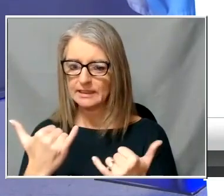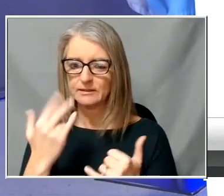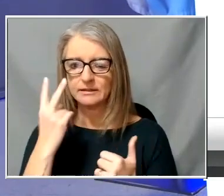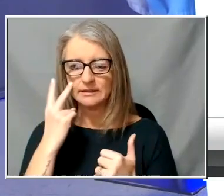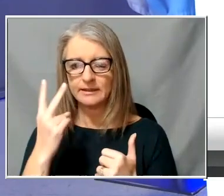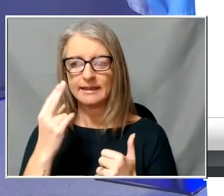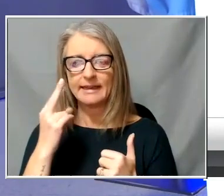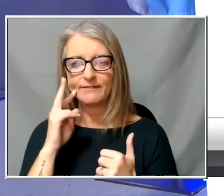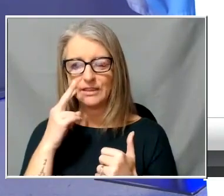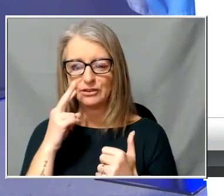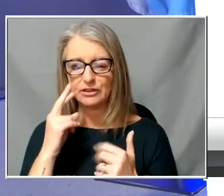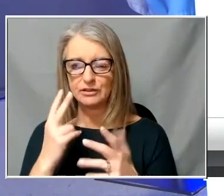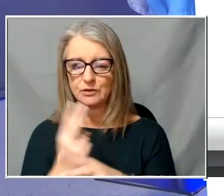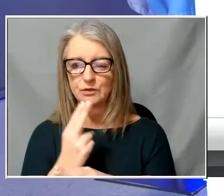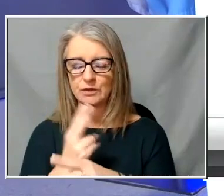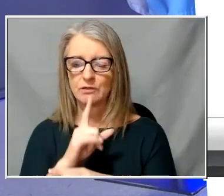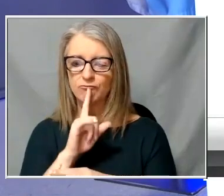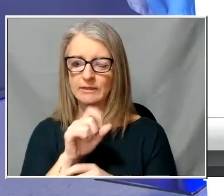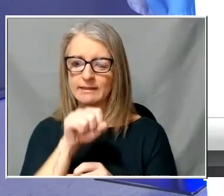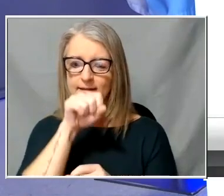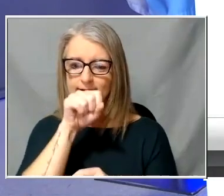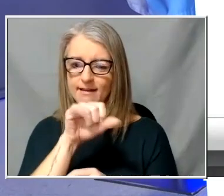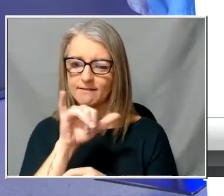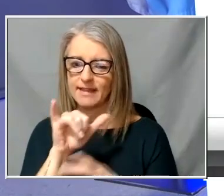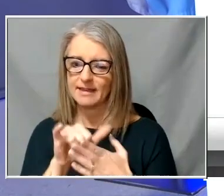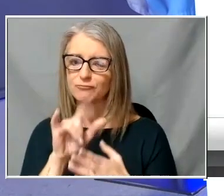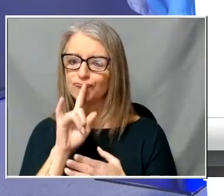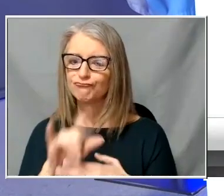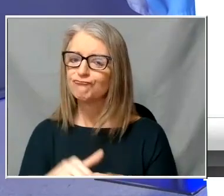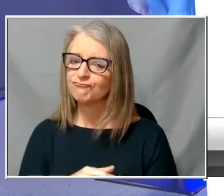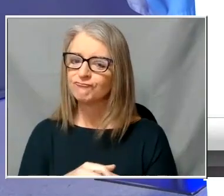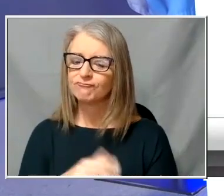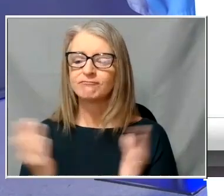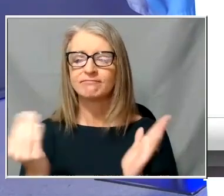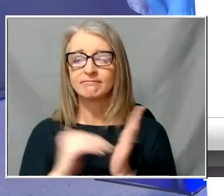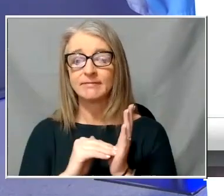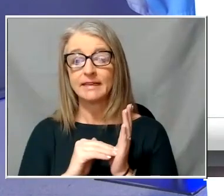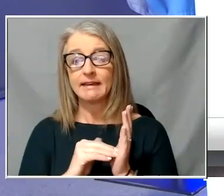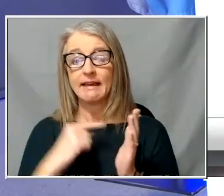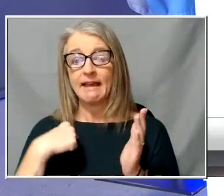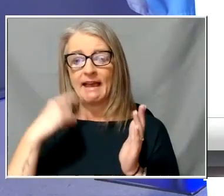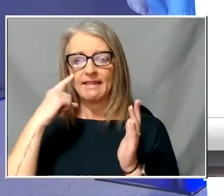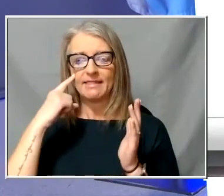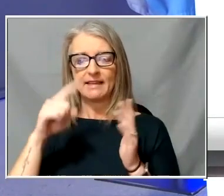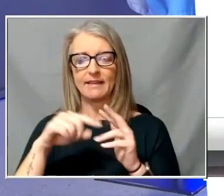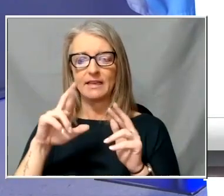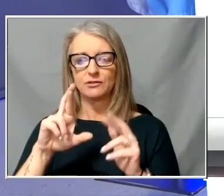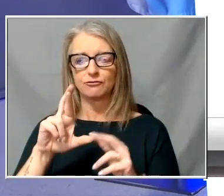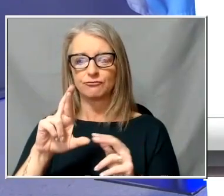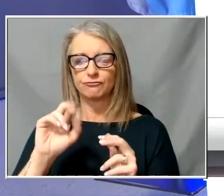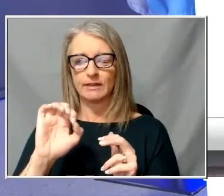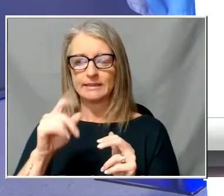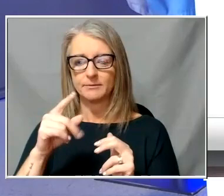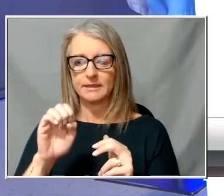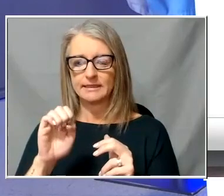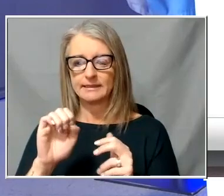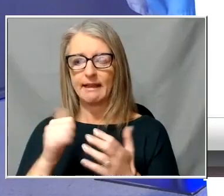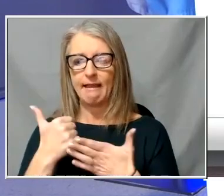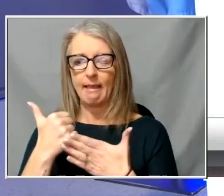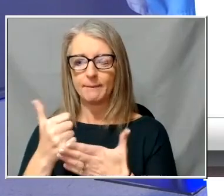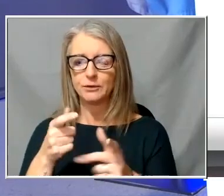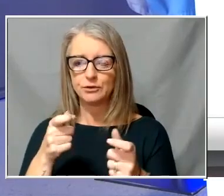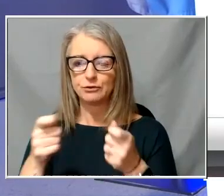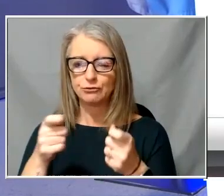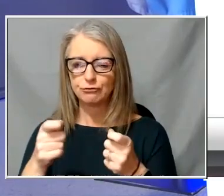So I really love that. And like you said, again, I think what I like about these recipes is it allows you to control the salts,